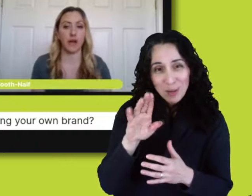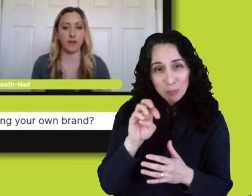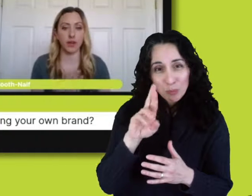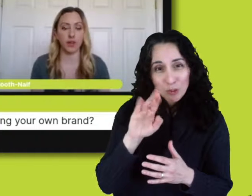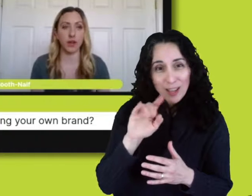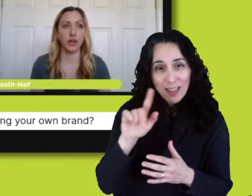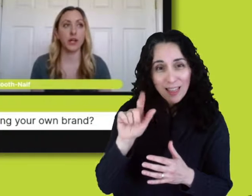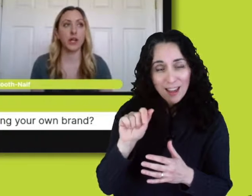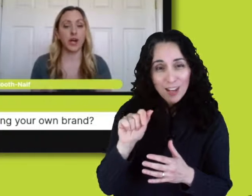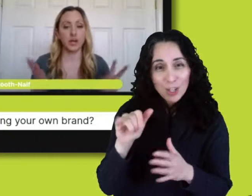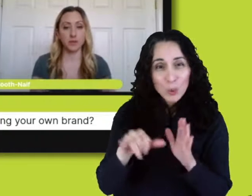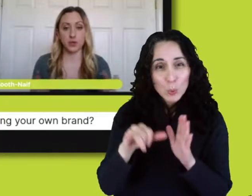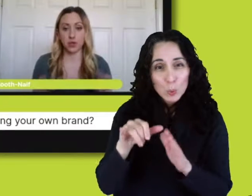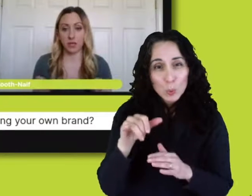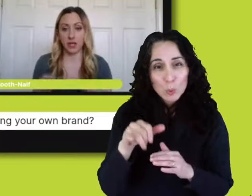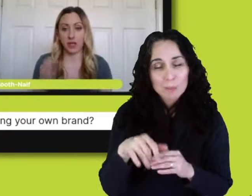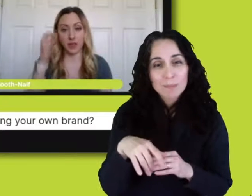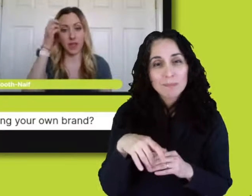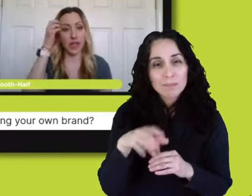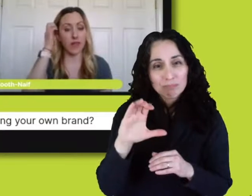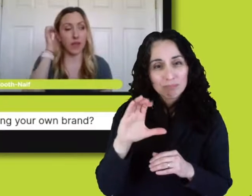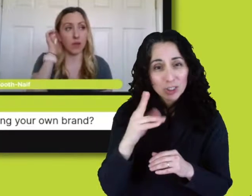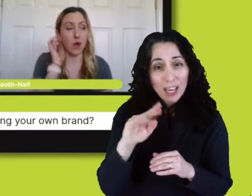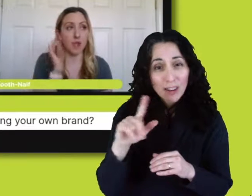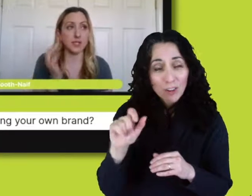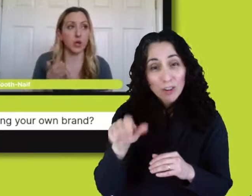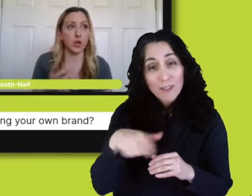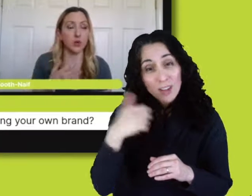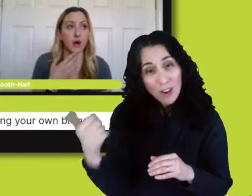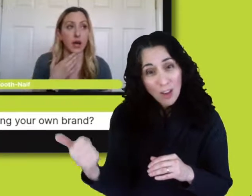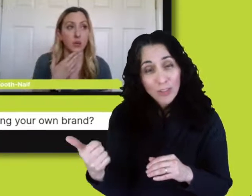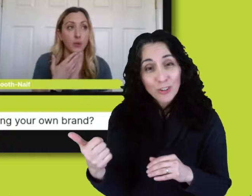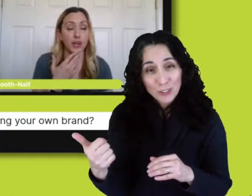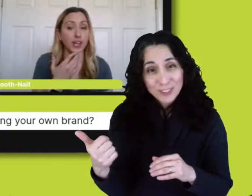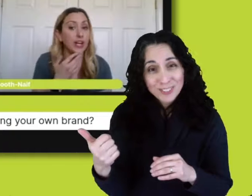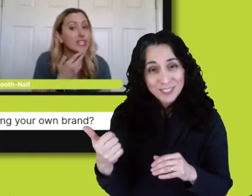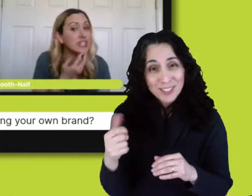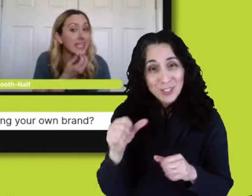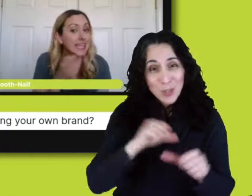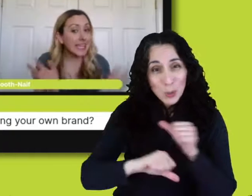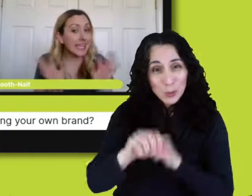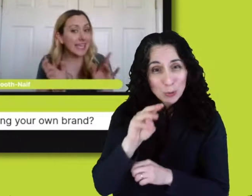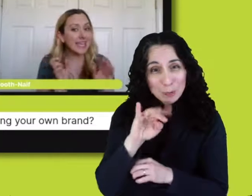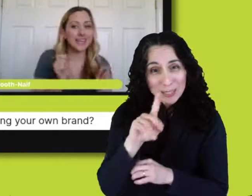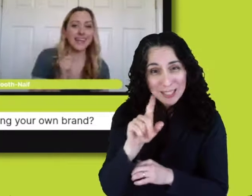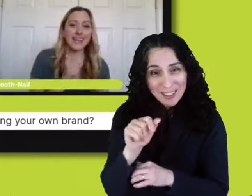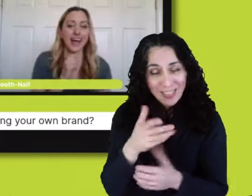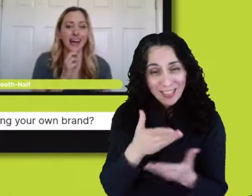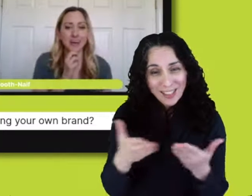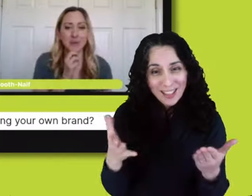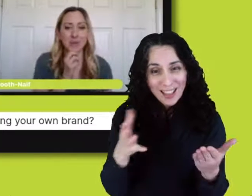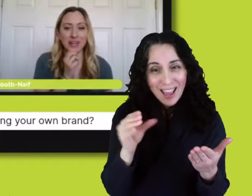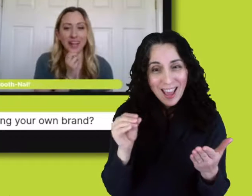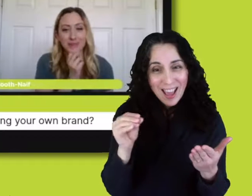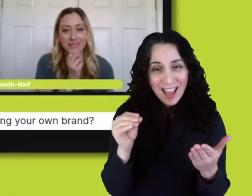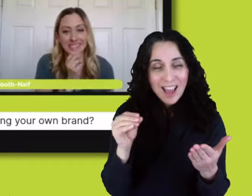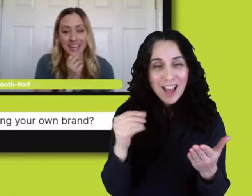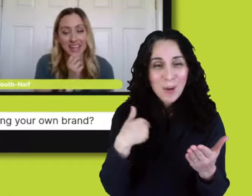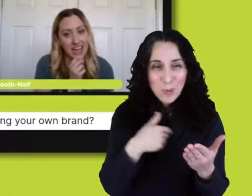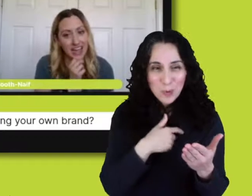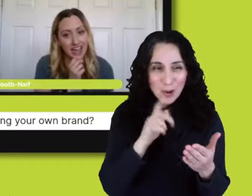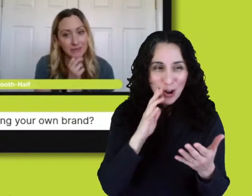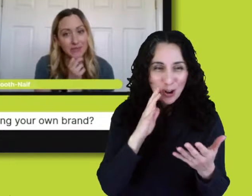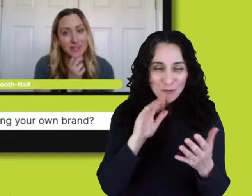So, you know, having another social media thing, and then also we are launching